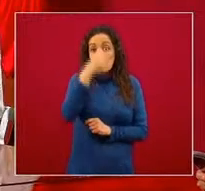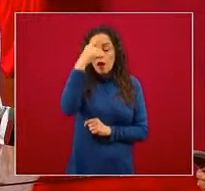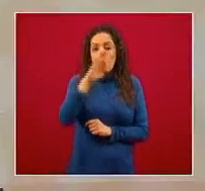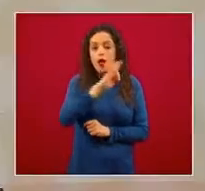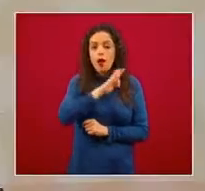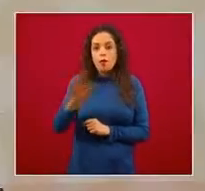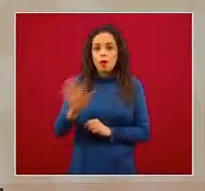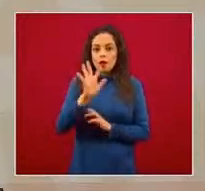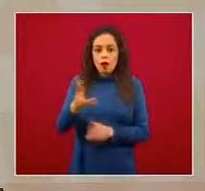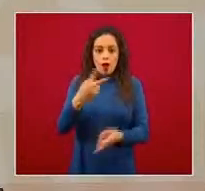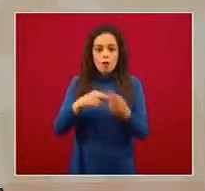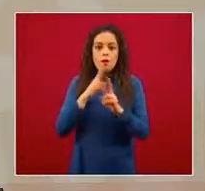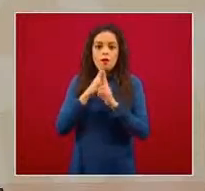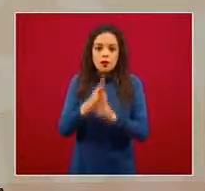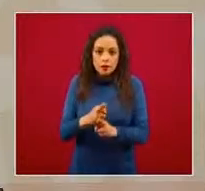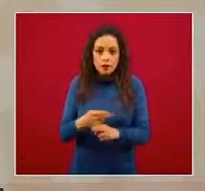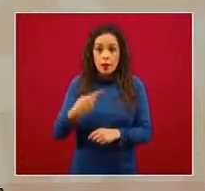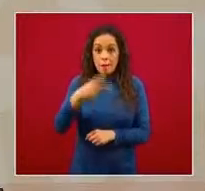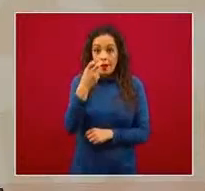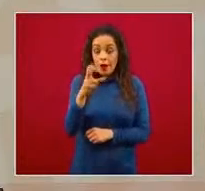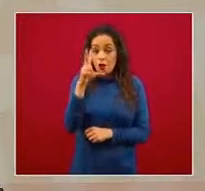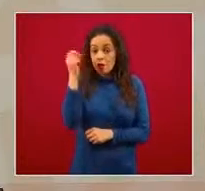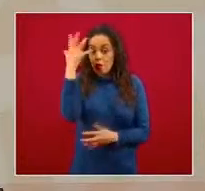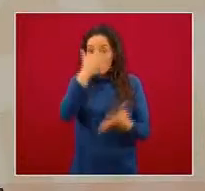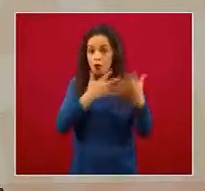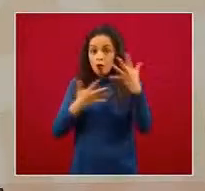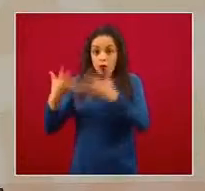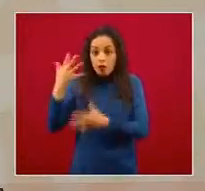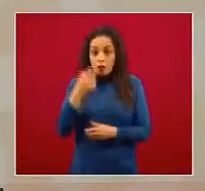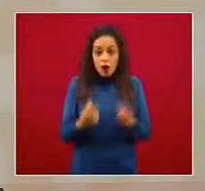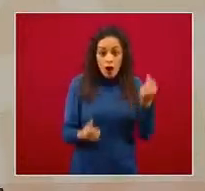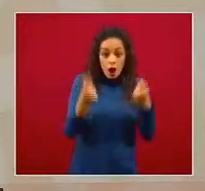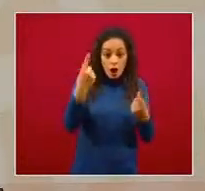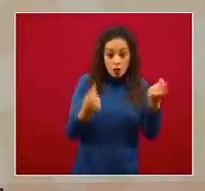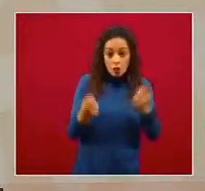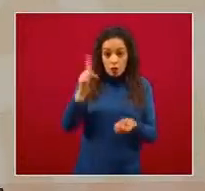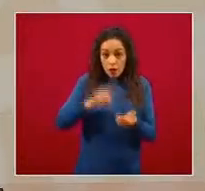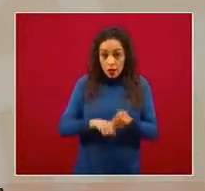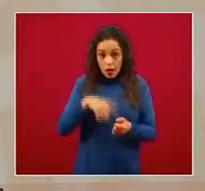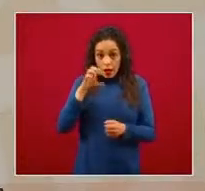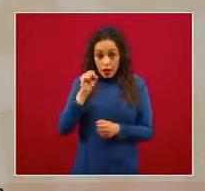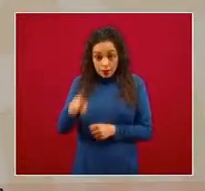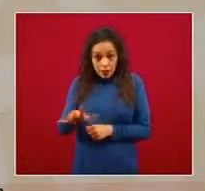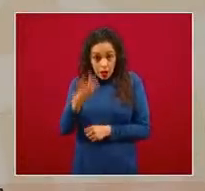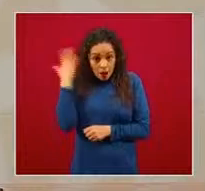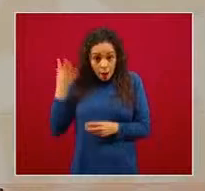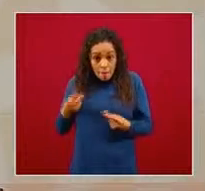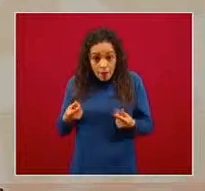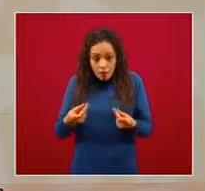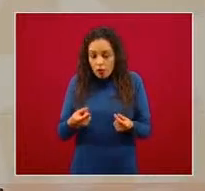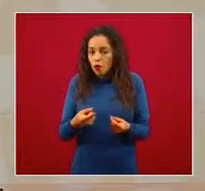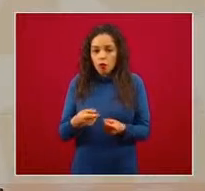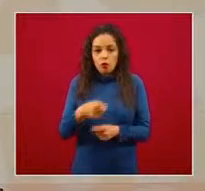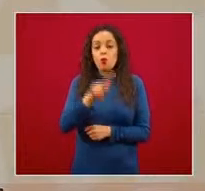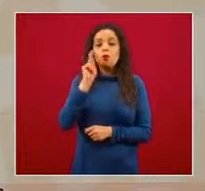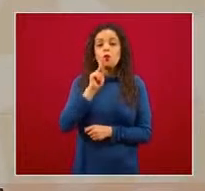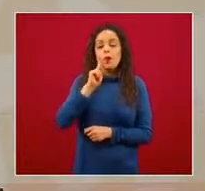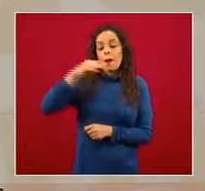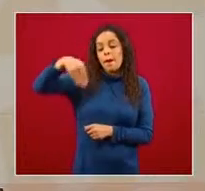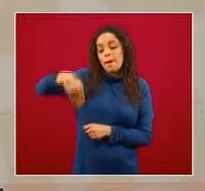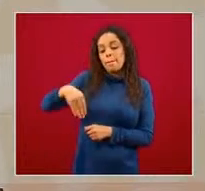1 hour. So let's not get confused by saying that one is faster. These are different. These are molecular